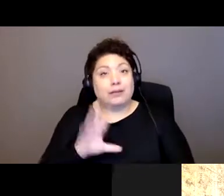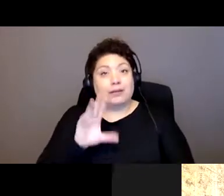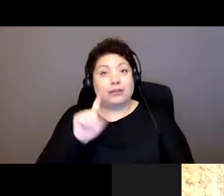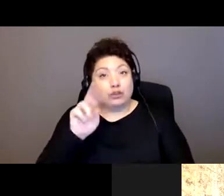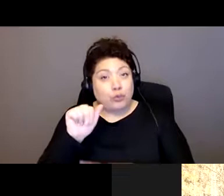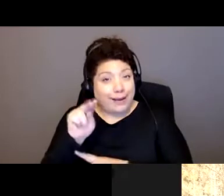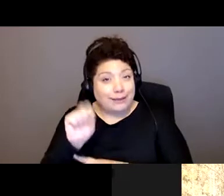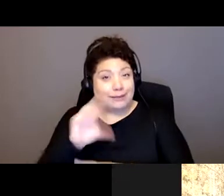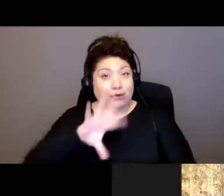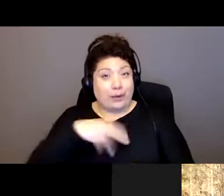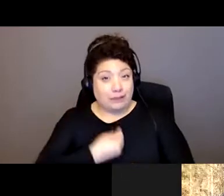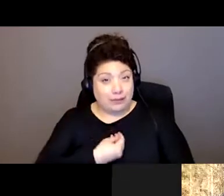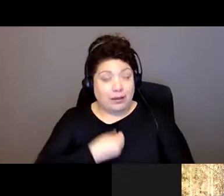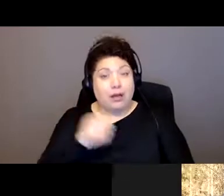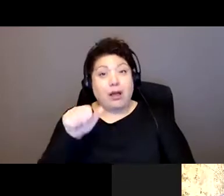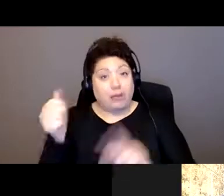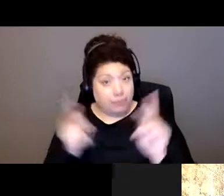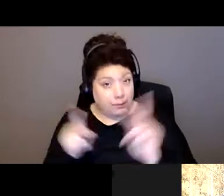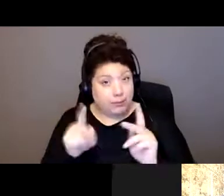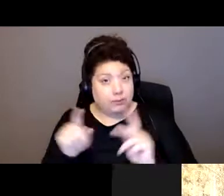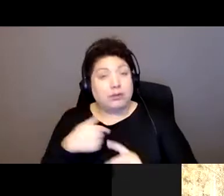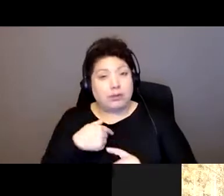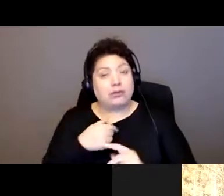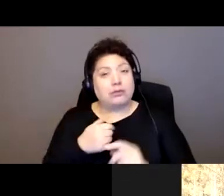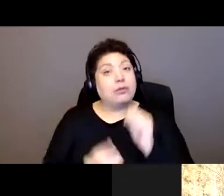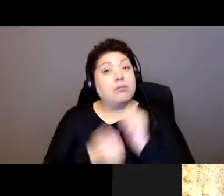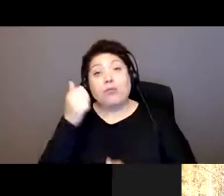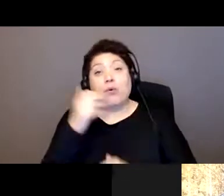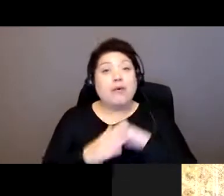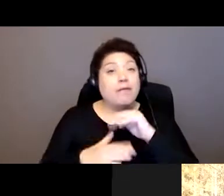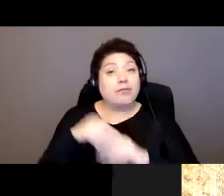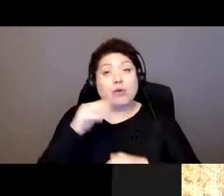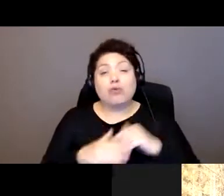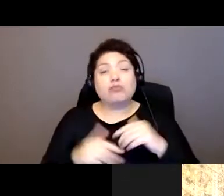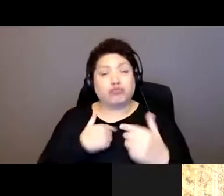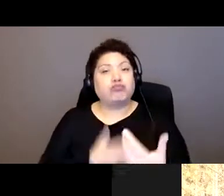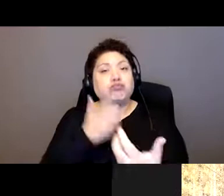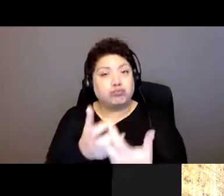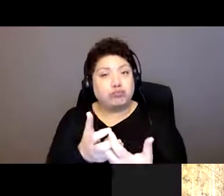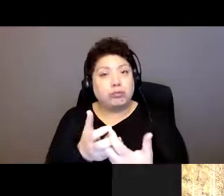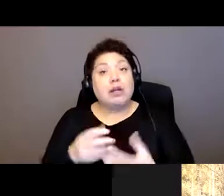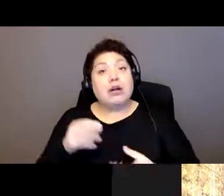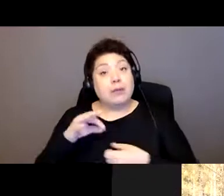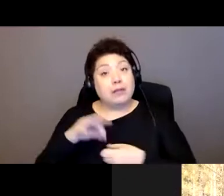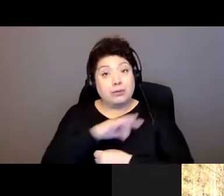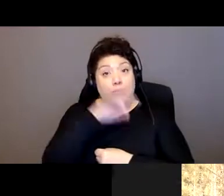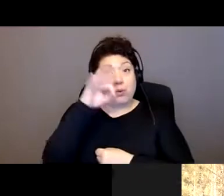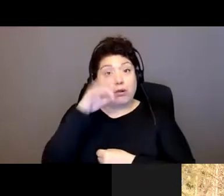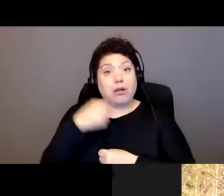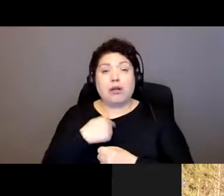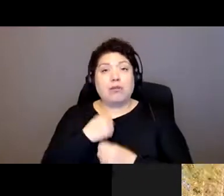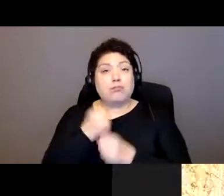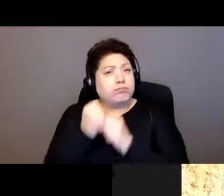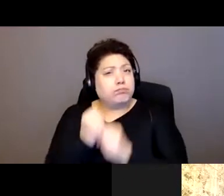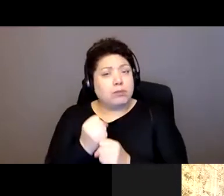other people. I'm most comfortable with that crowd. Now for spirituality, I feel very spiritual about